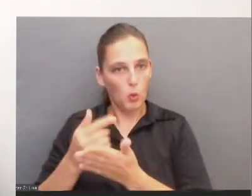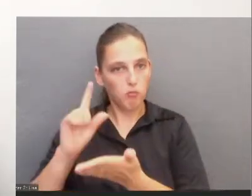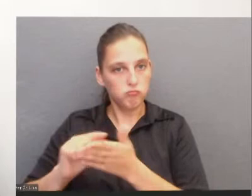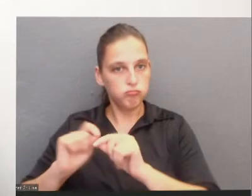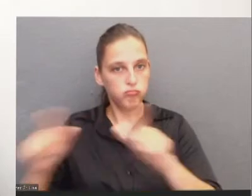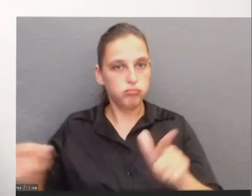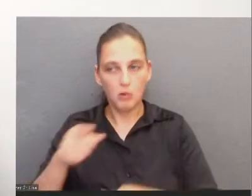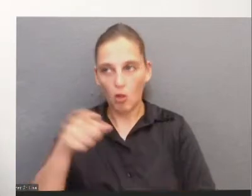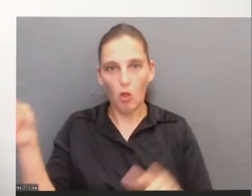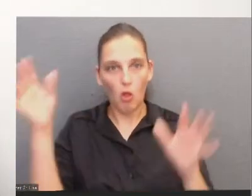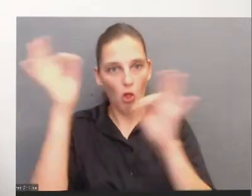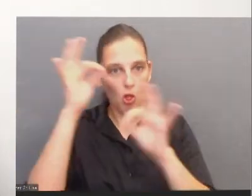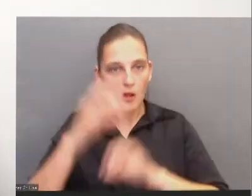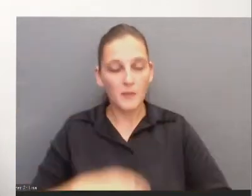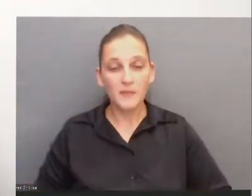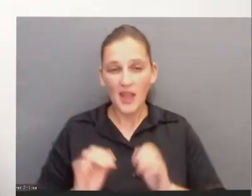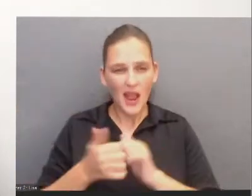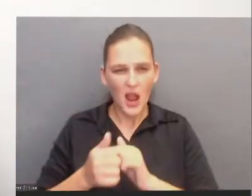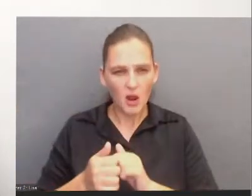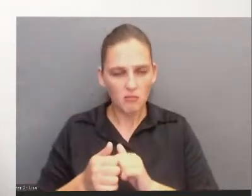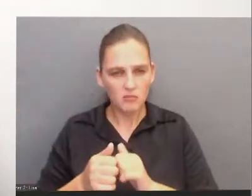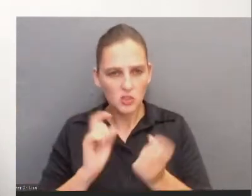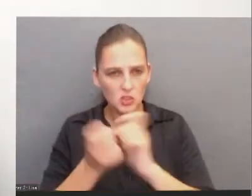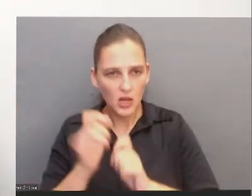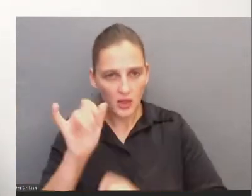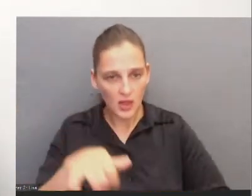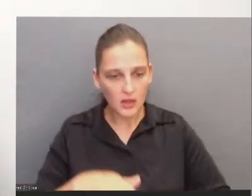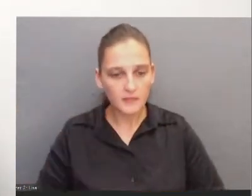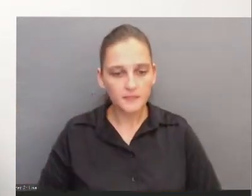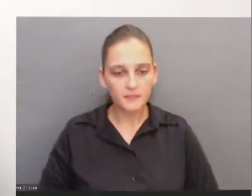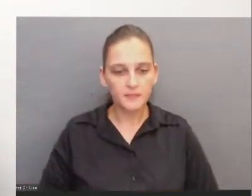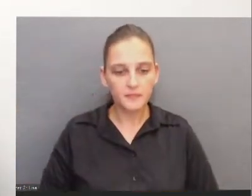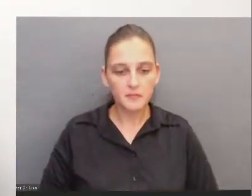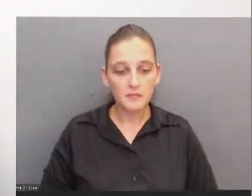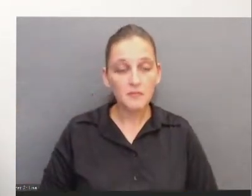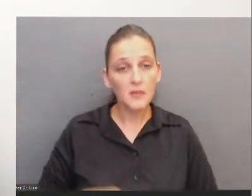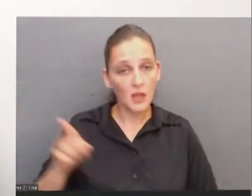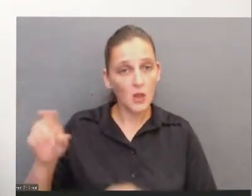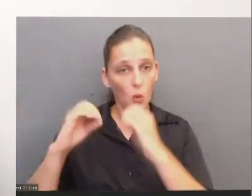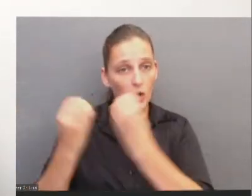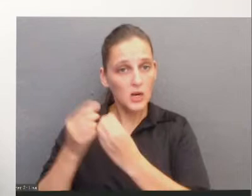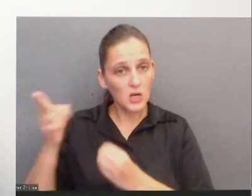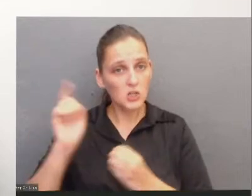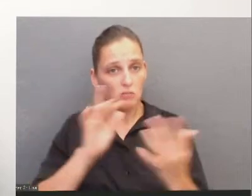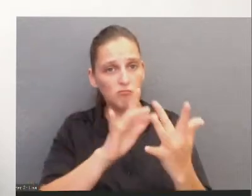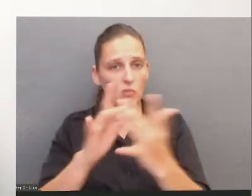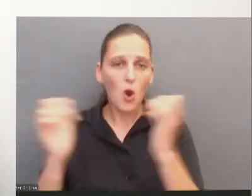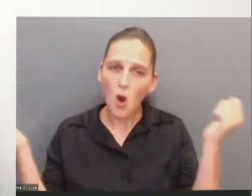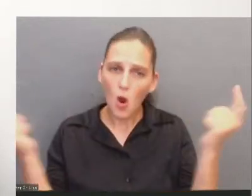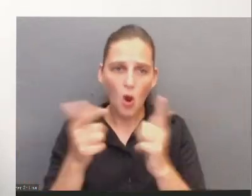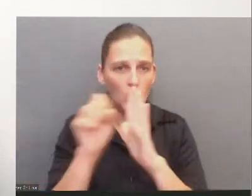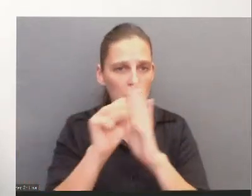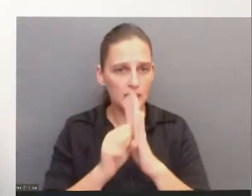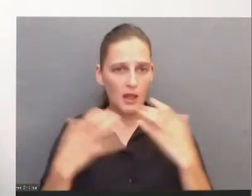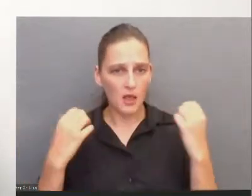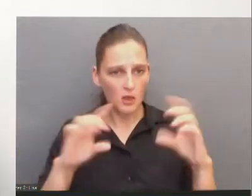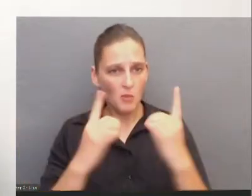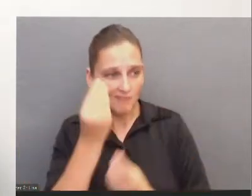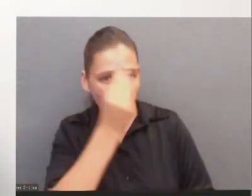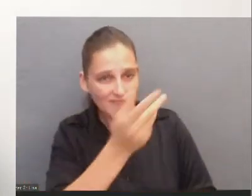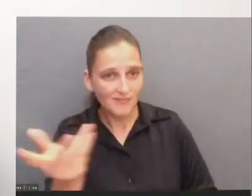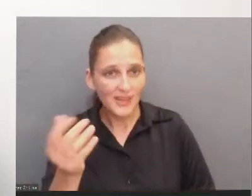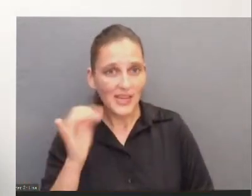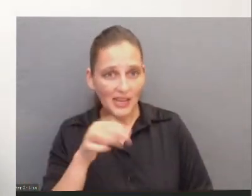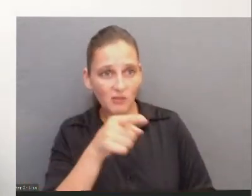within HHS could contact all state health departments to share the evidence on the harmful consequence of using the SOFA score and discourage use.